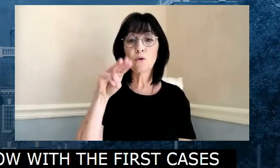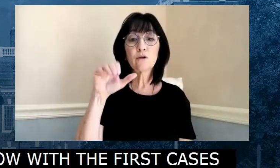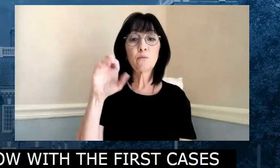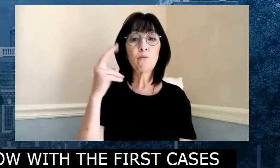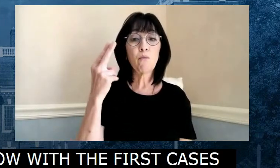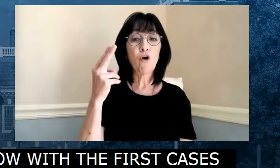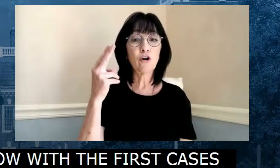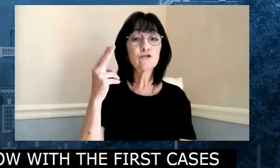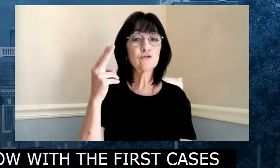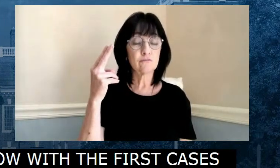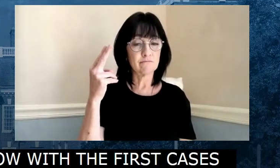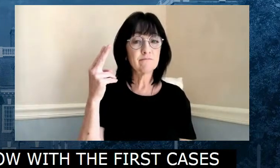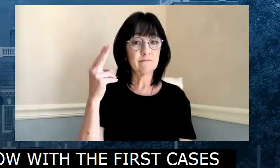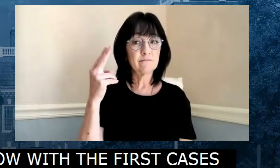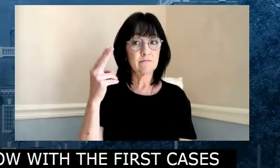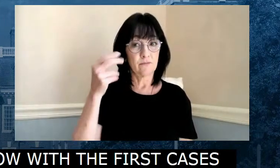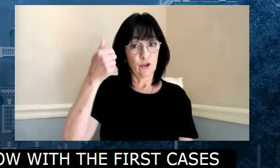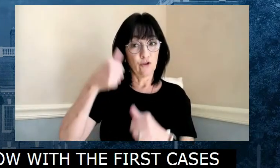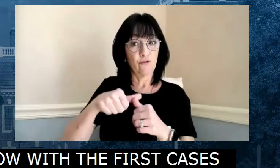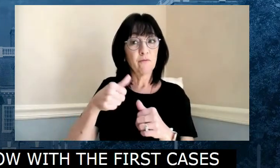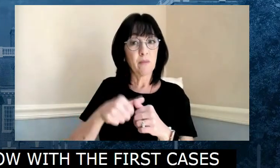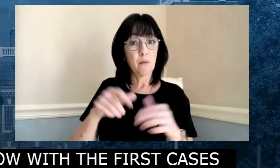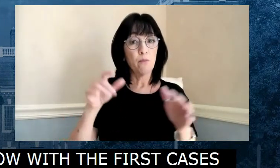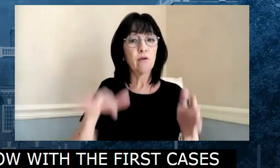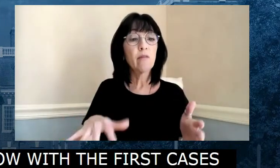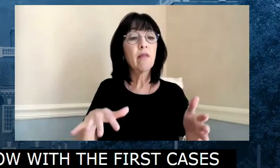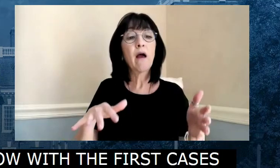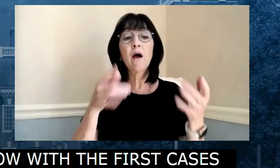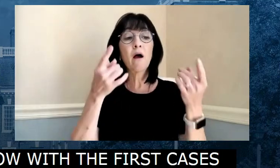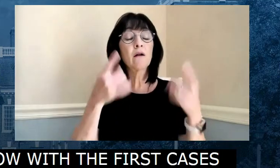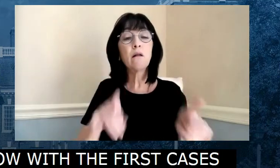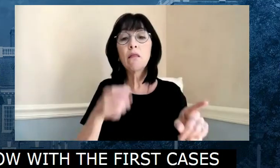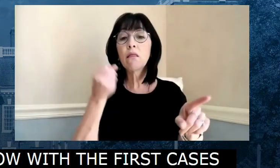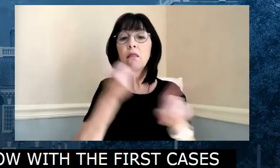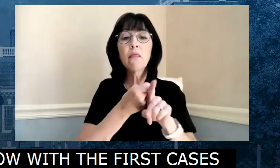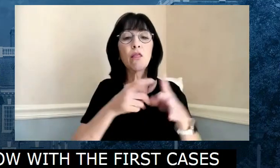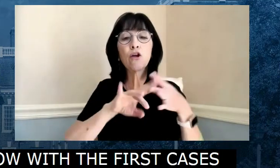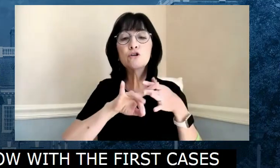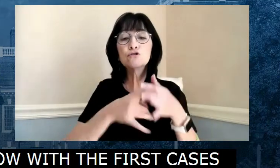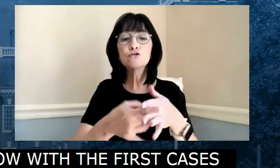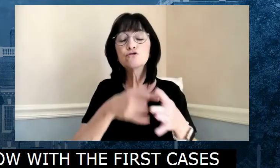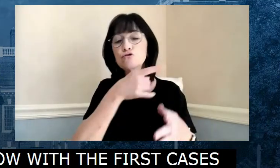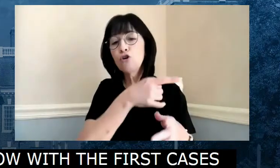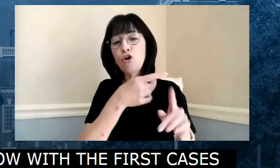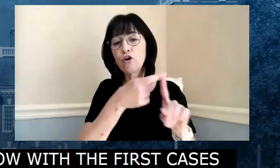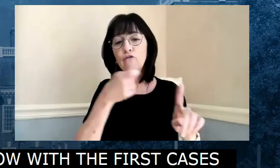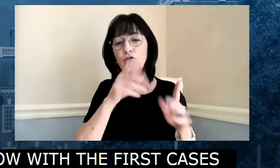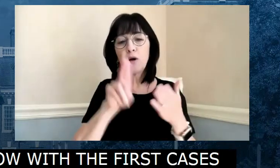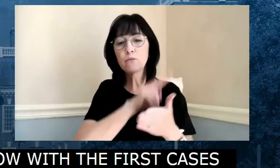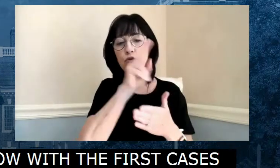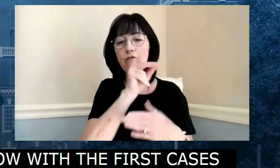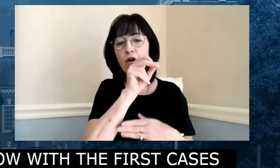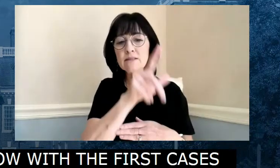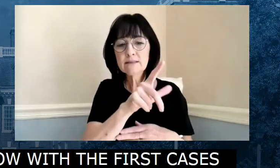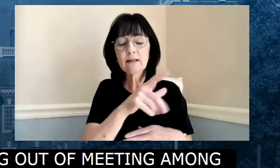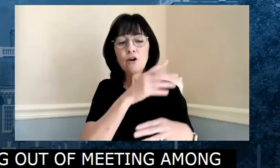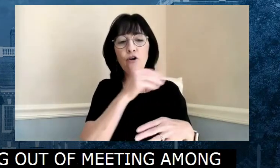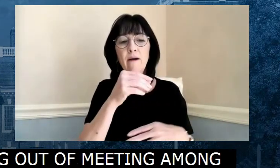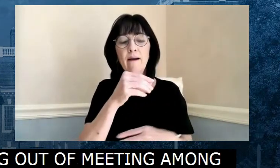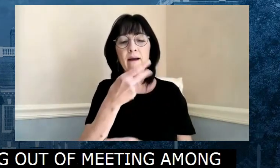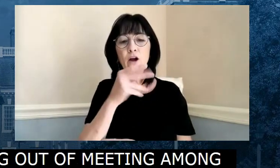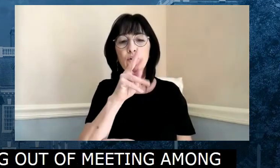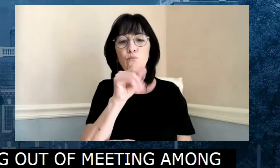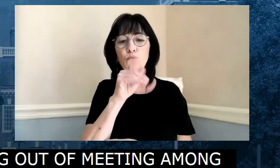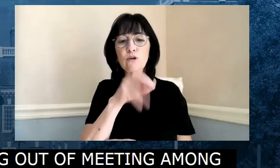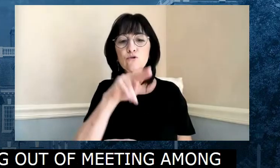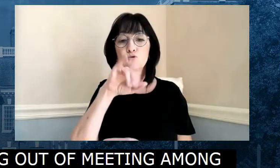of a meeting among university professors and graduate students in Princeton, New Jersey. And we've learned a lot as we rode